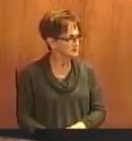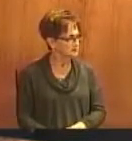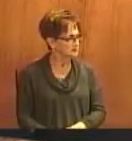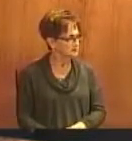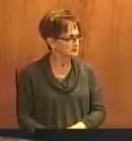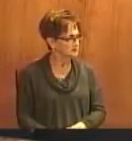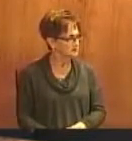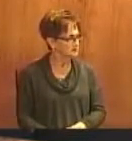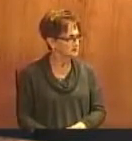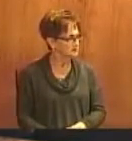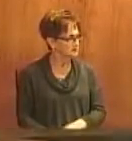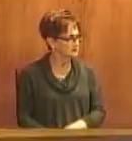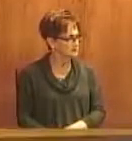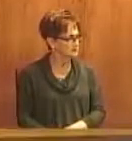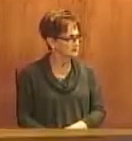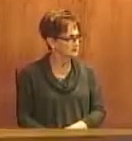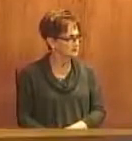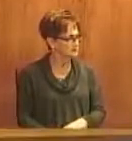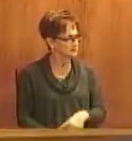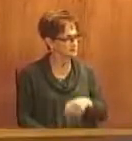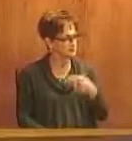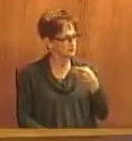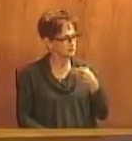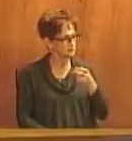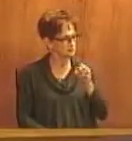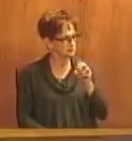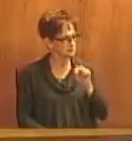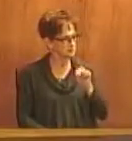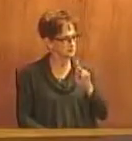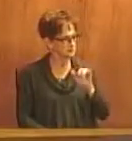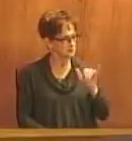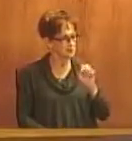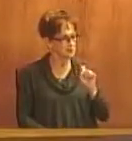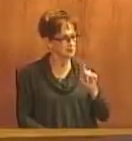And right following him would be Henry Stewart.